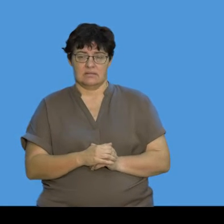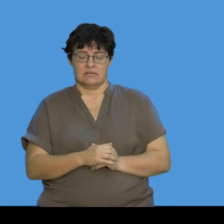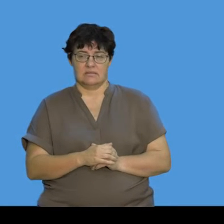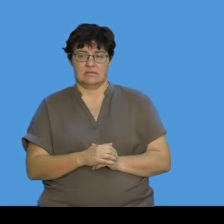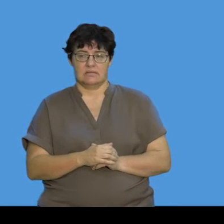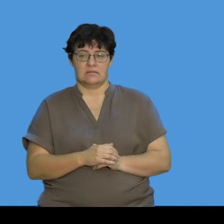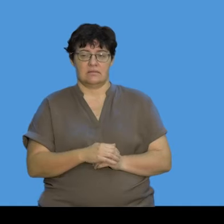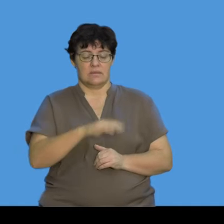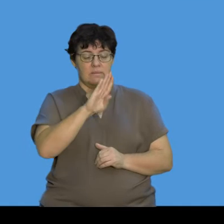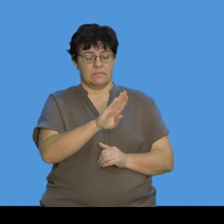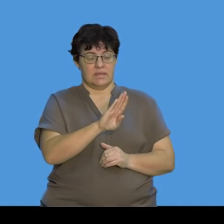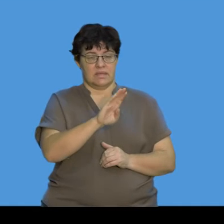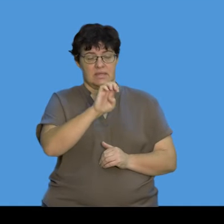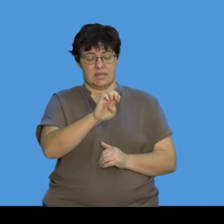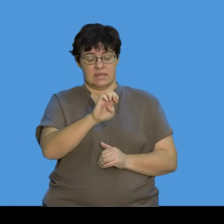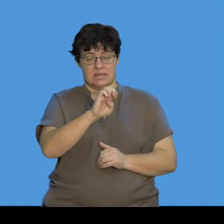Triangle